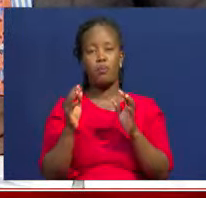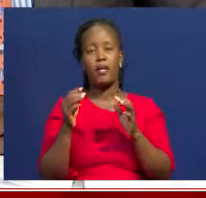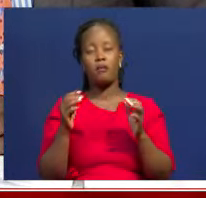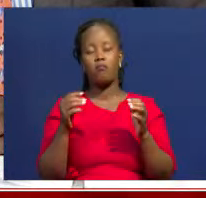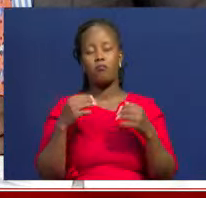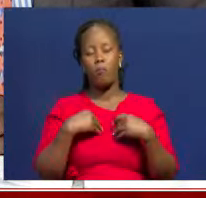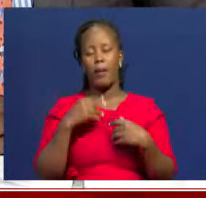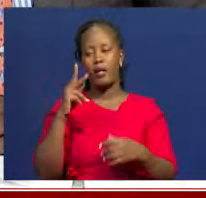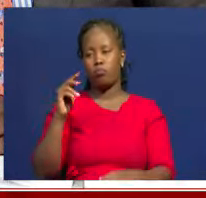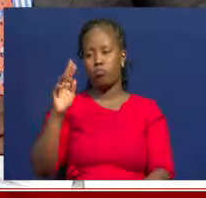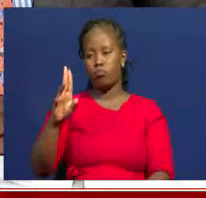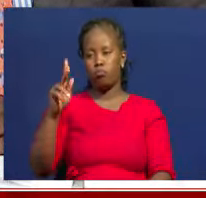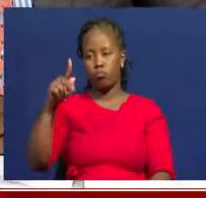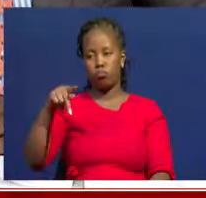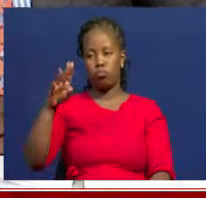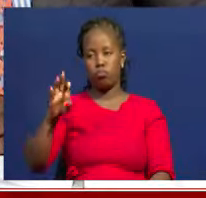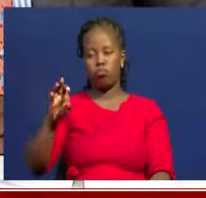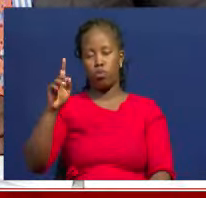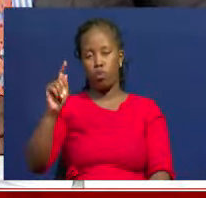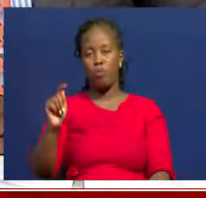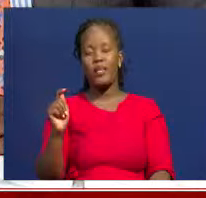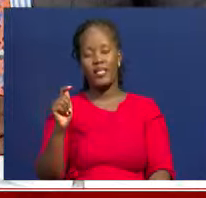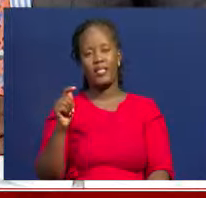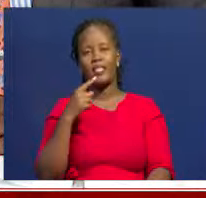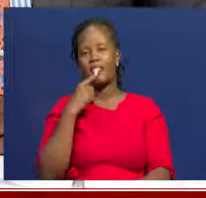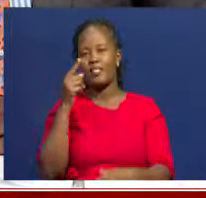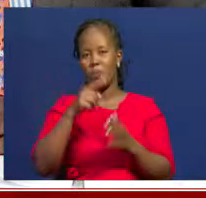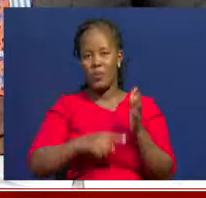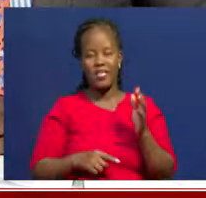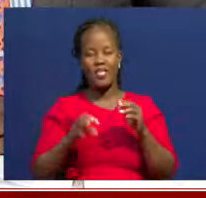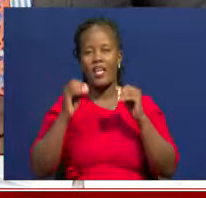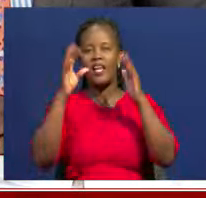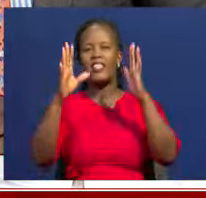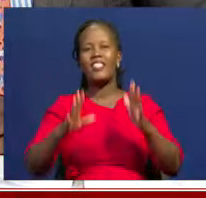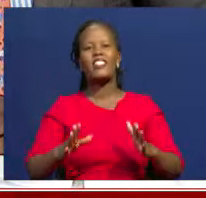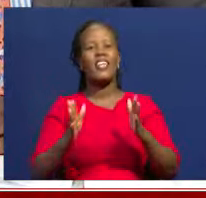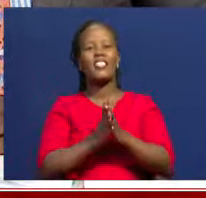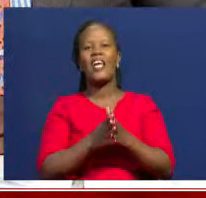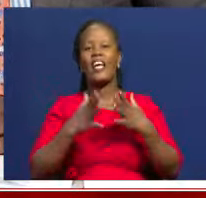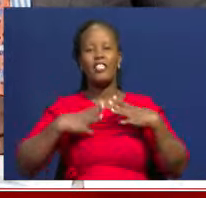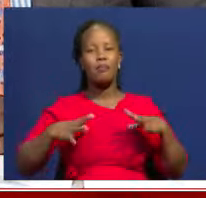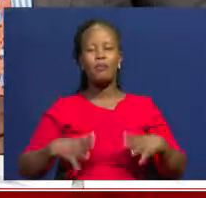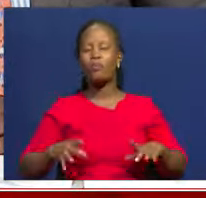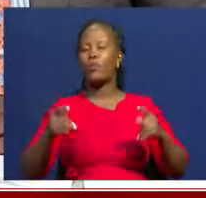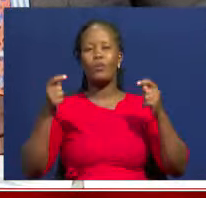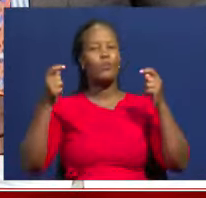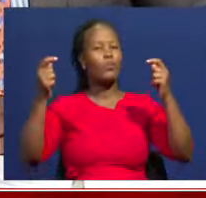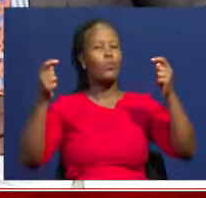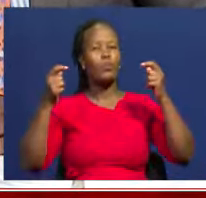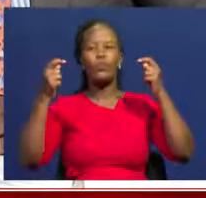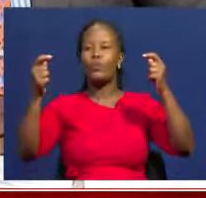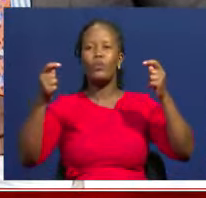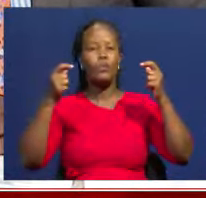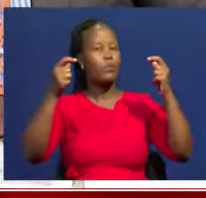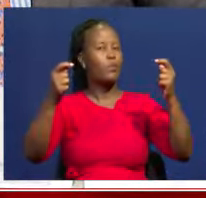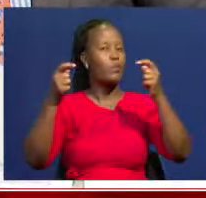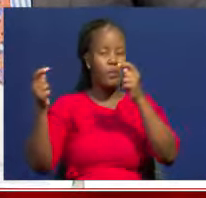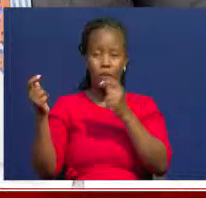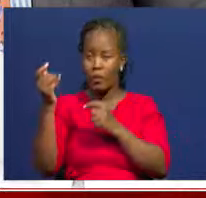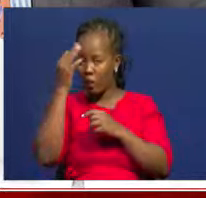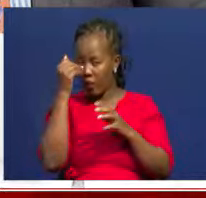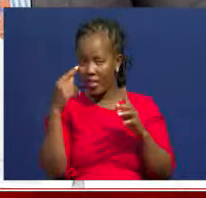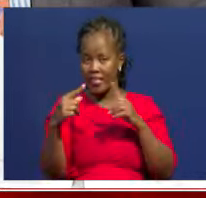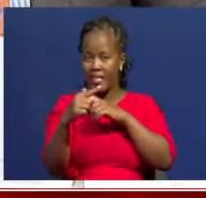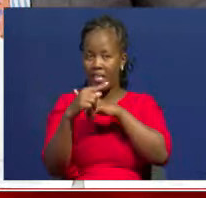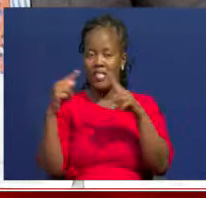Kenya Post-Primary Education Teachers, KUPPET, saw teachers and residents march to the streets of Kabarnet town to protest the killing